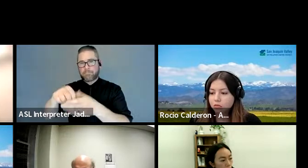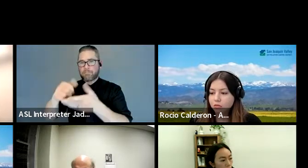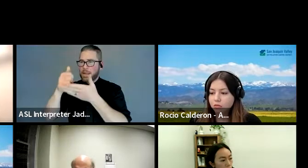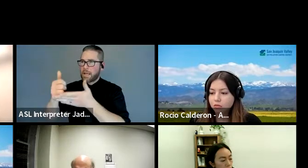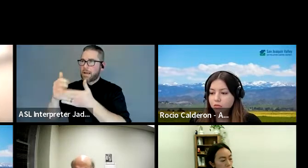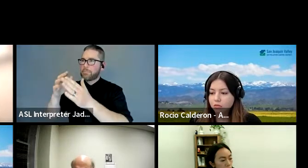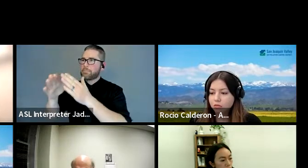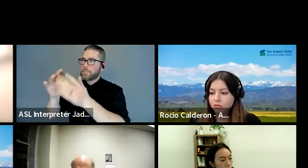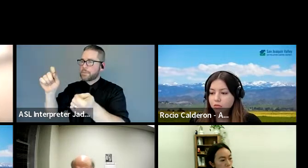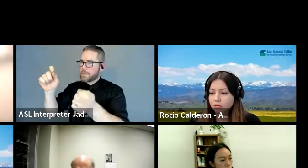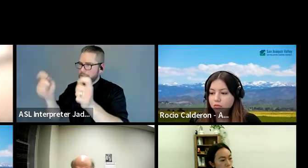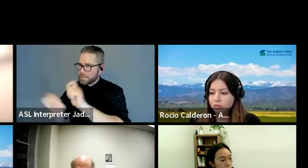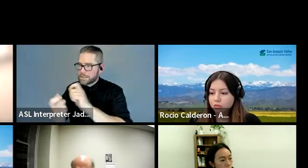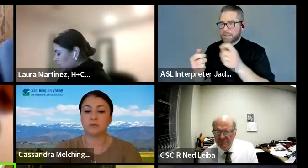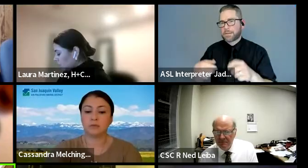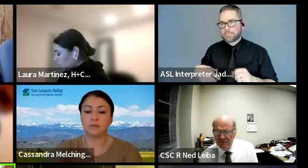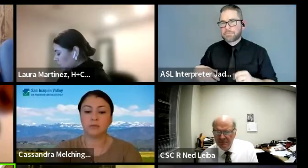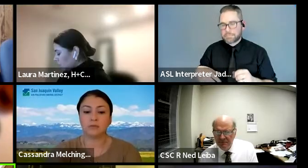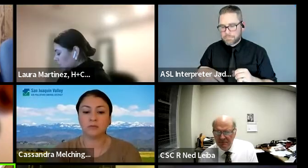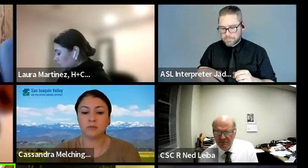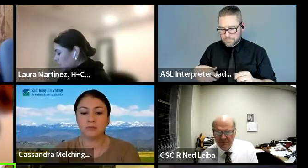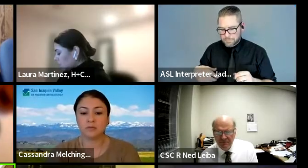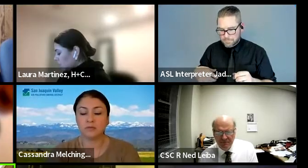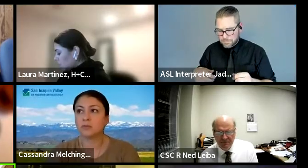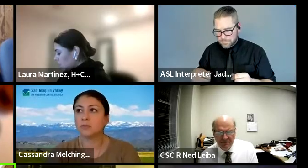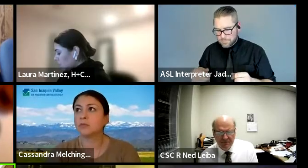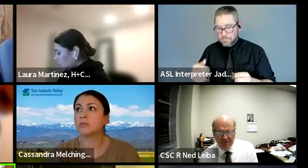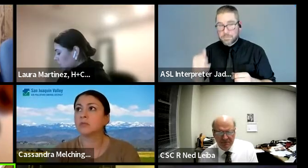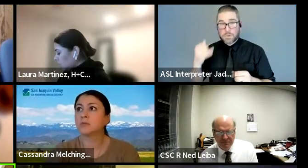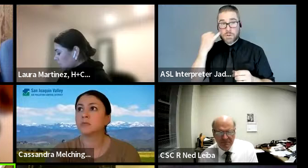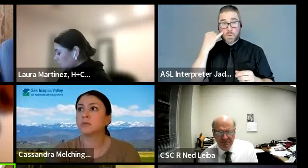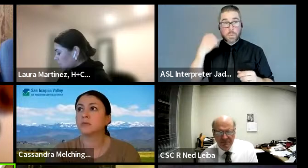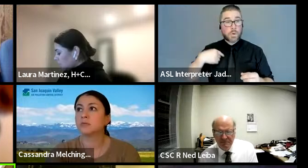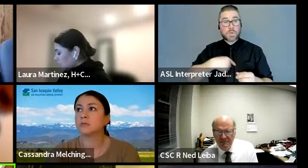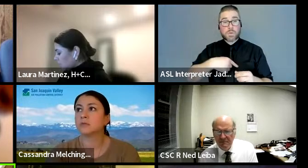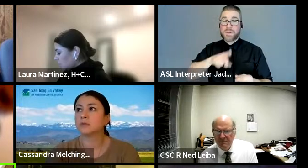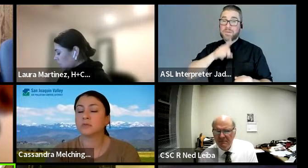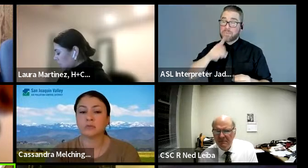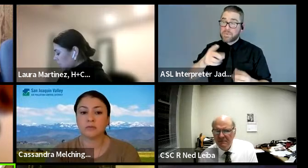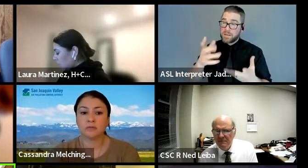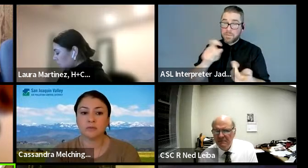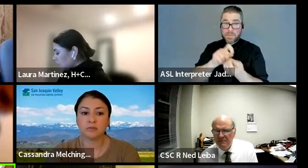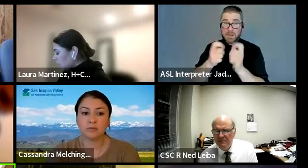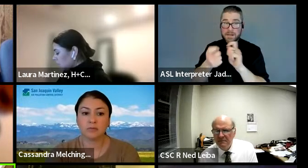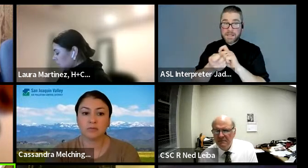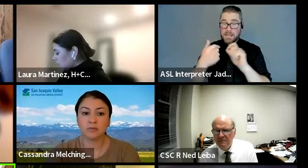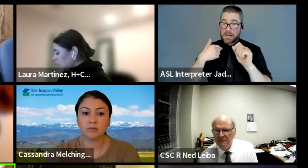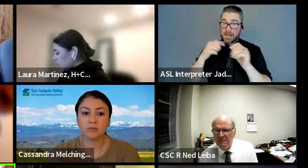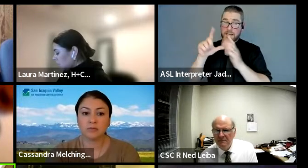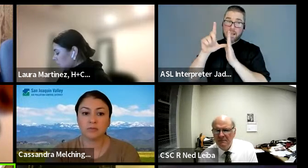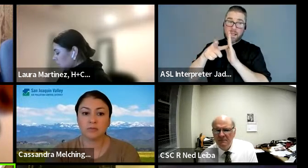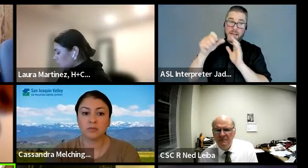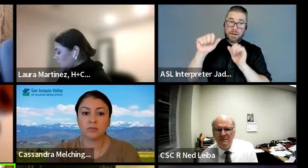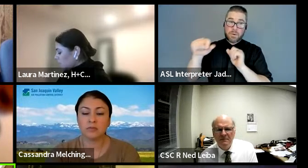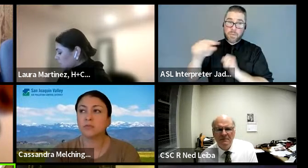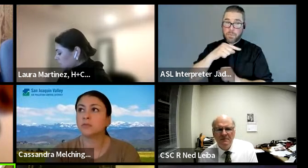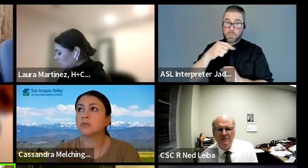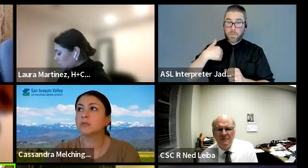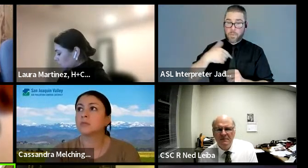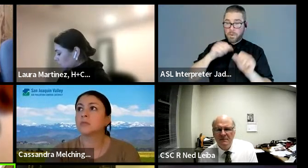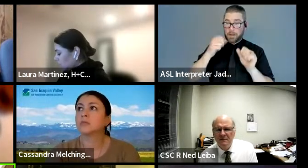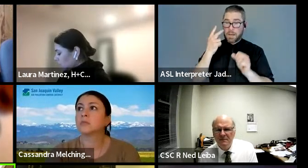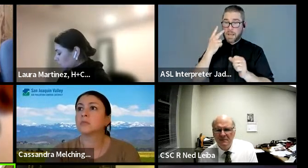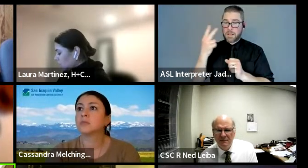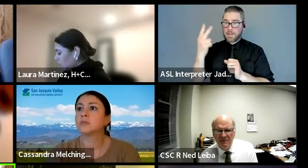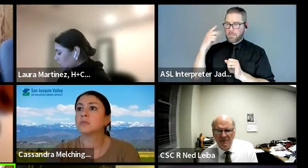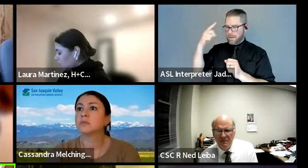really looking to change that, we can look back and say, well, this is where we started and here we are at the present moment. You know, if Nico's planting, if he needs